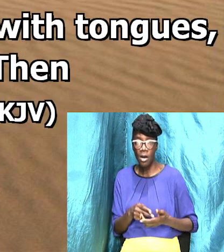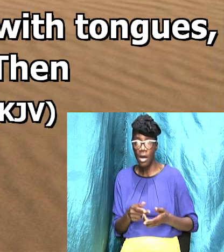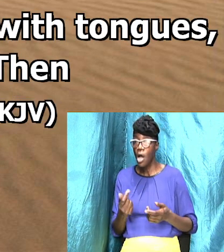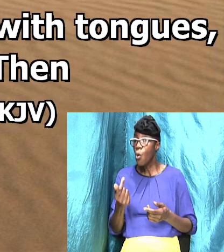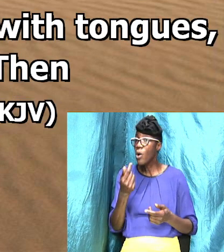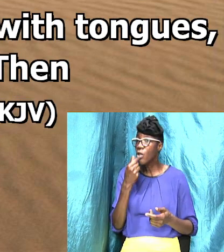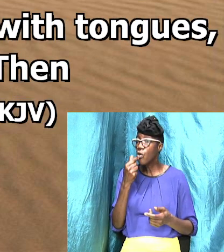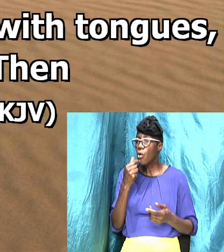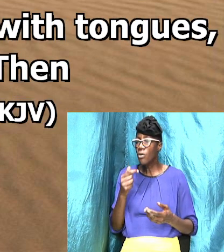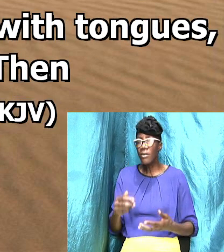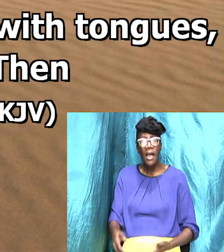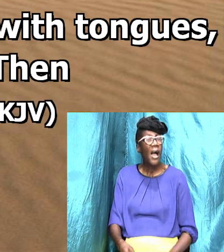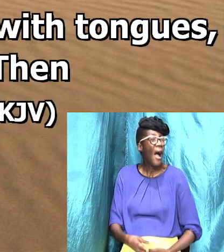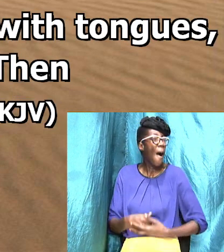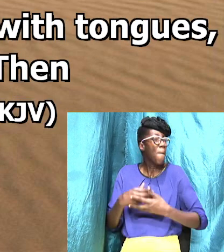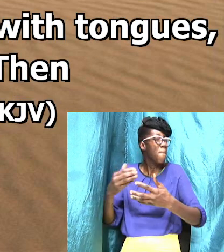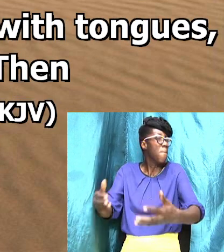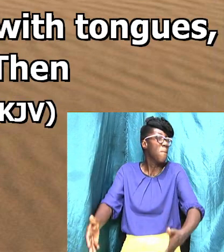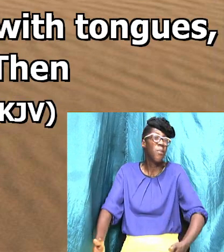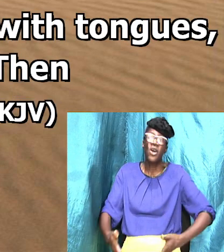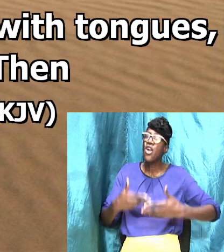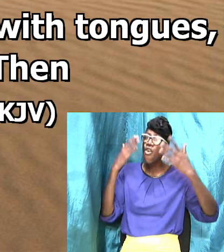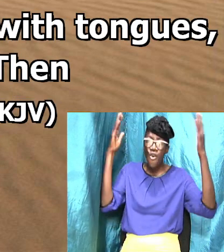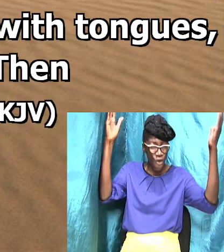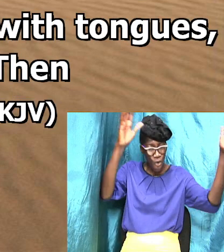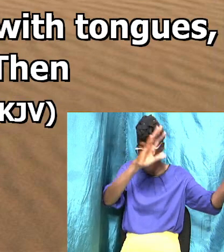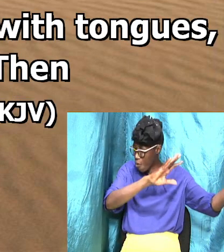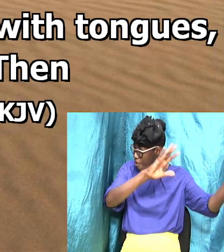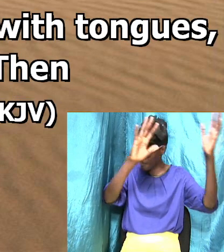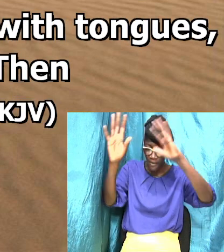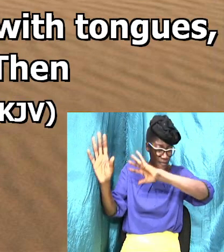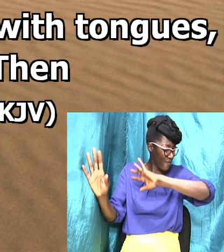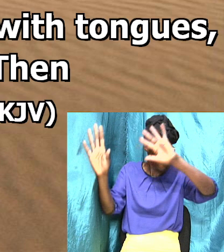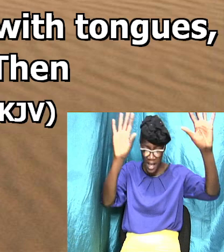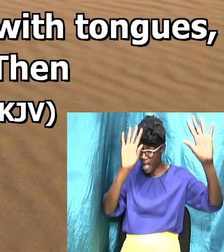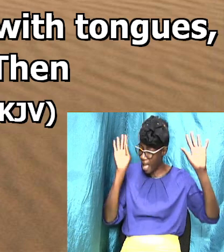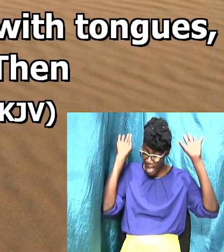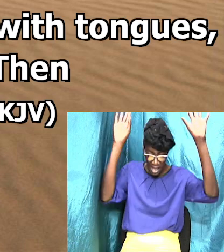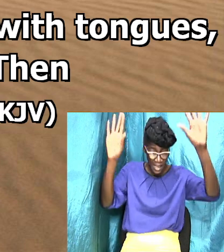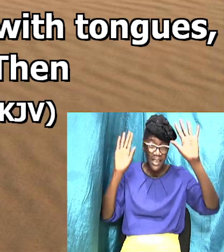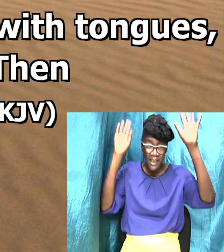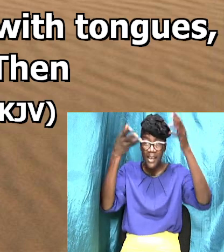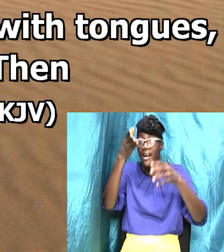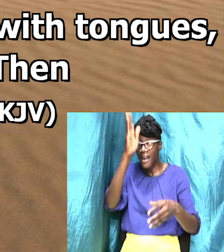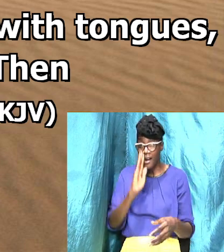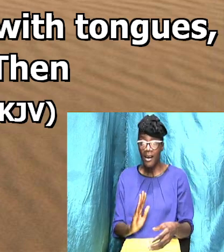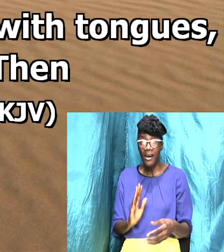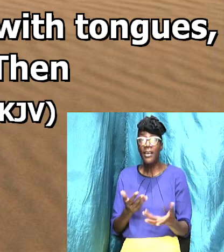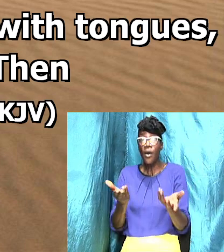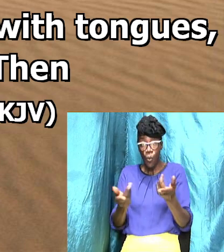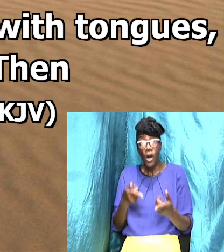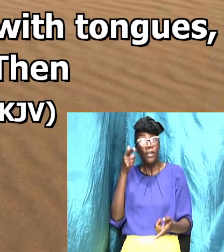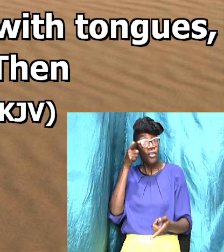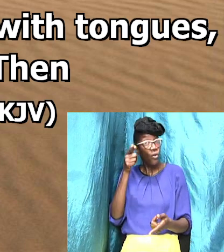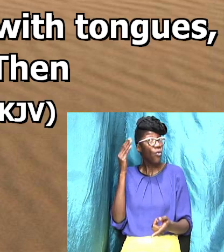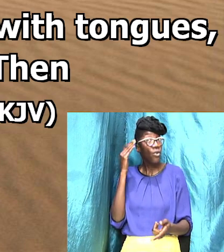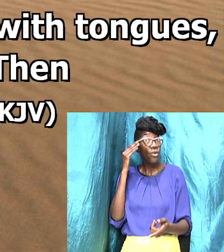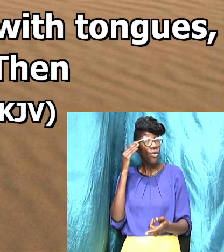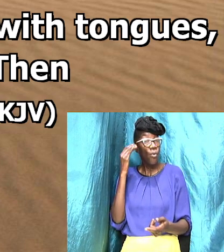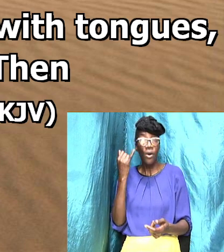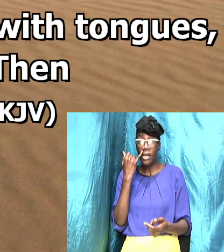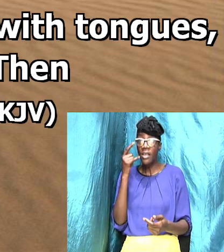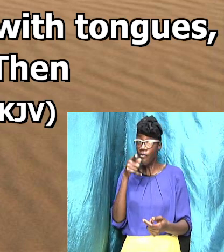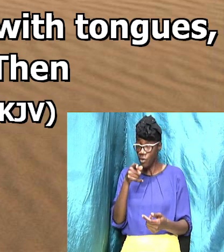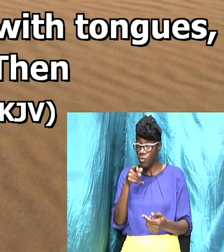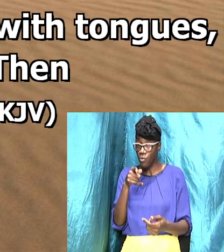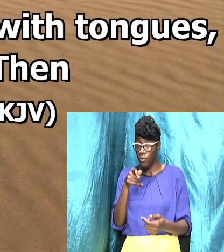and magnify God. I want us to know that if you have not, you